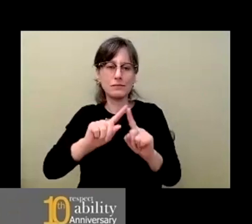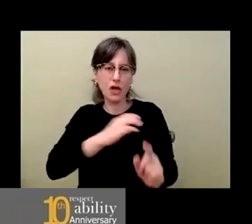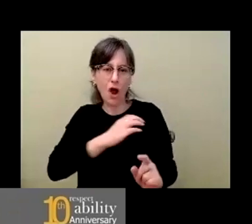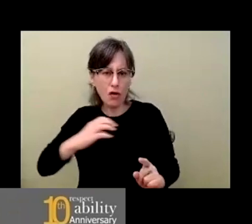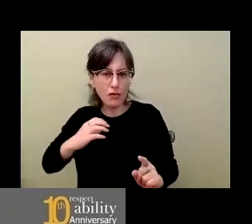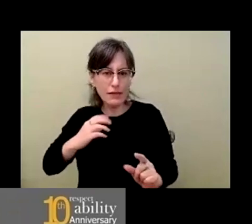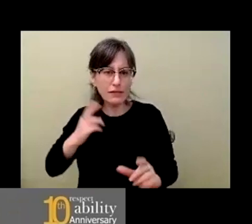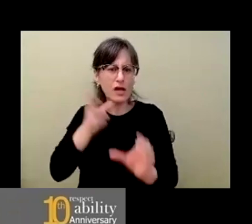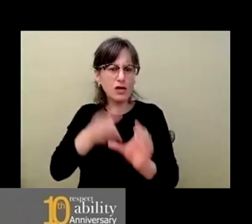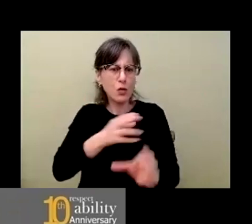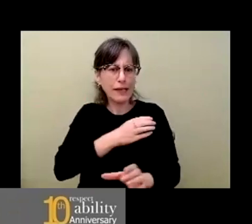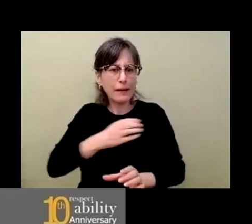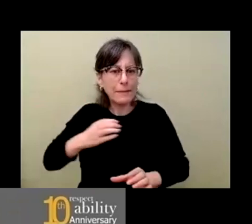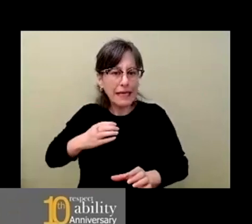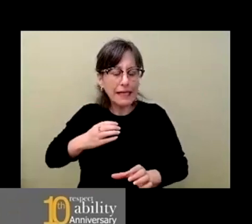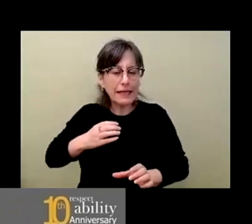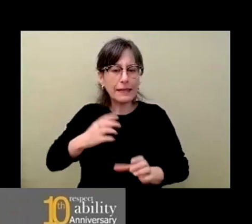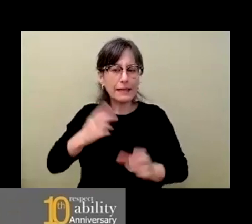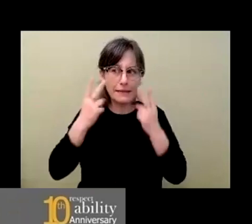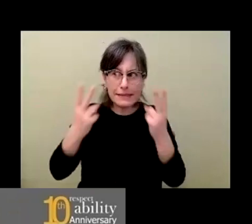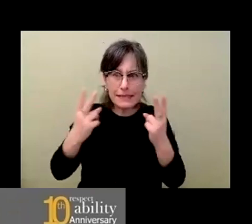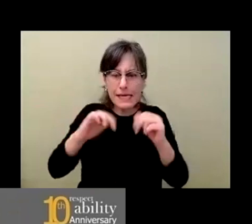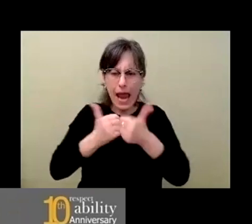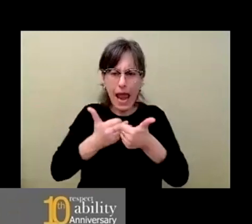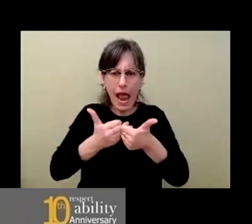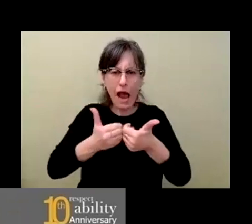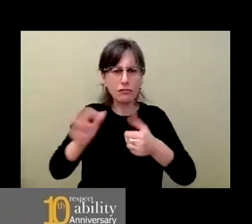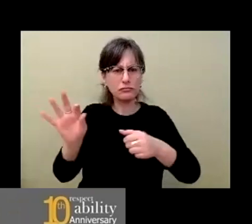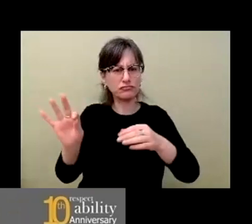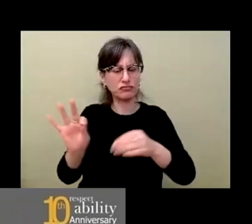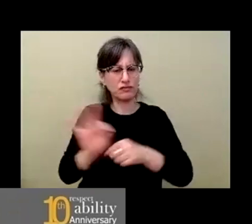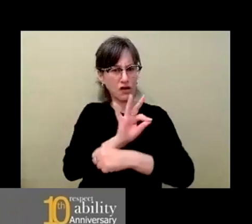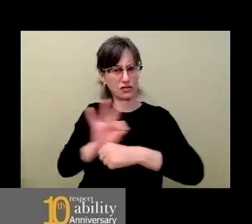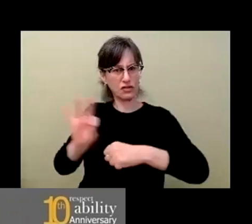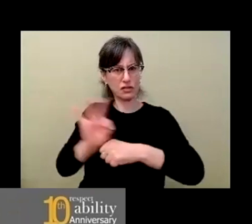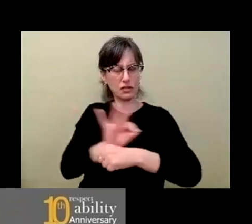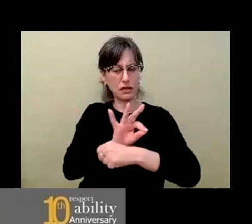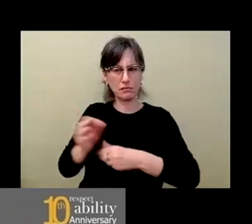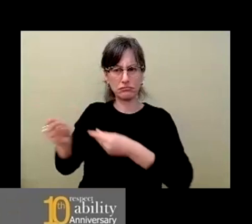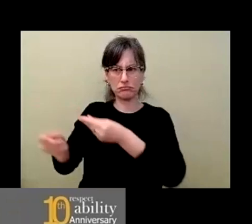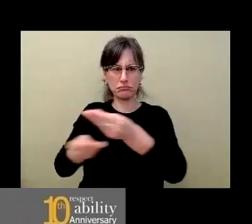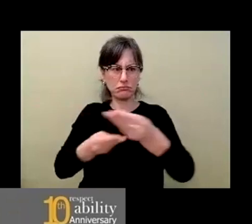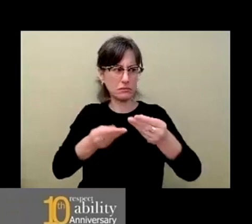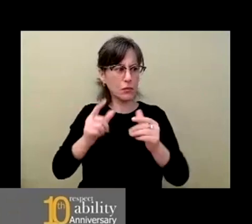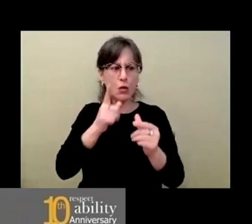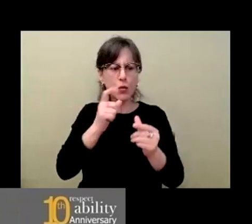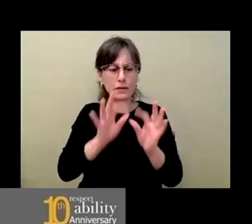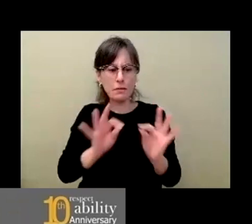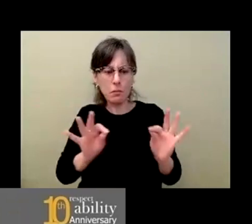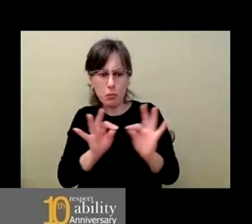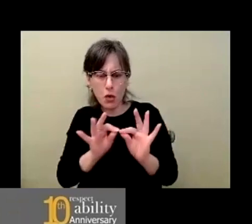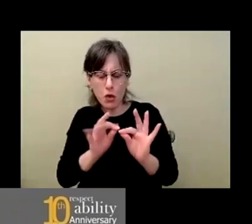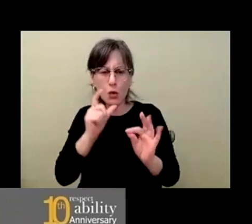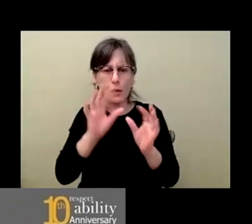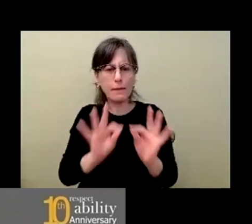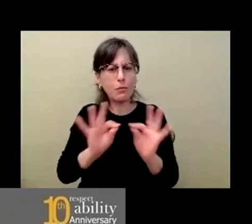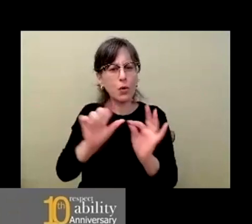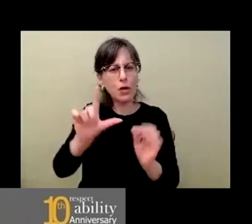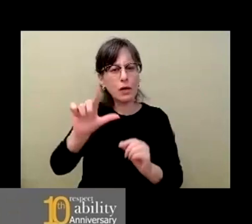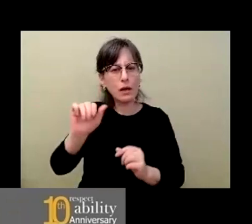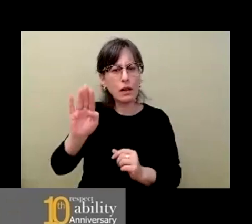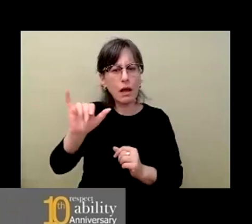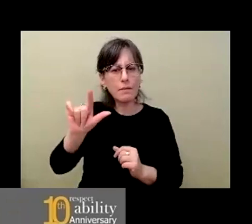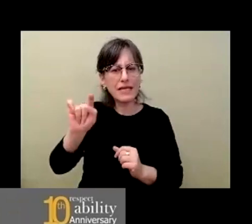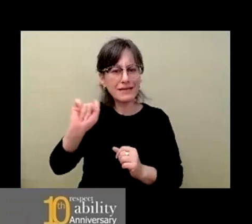and watch how the committees actually behaved and who was important and who the key lobbyists were and all of those